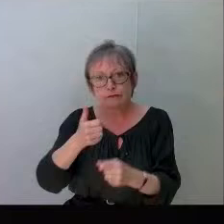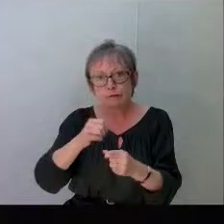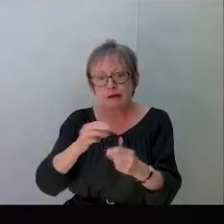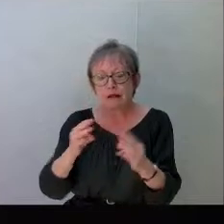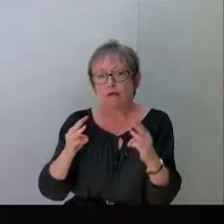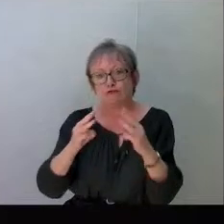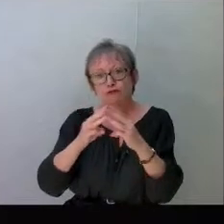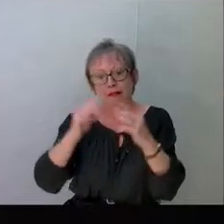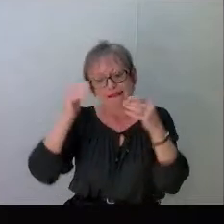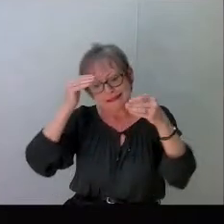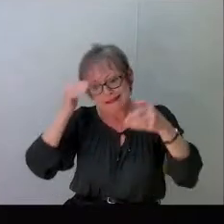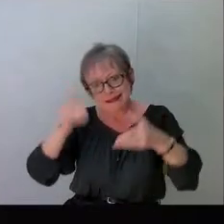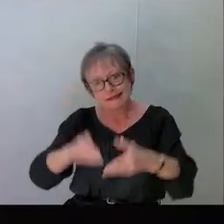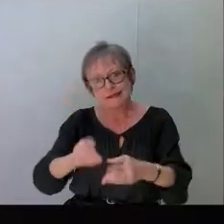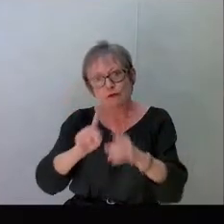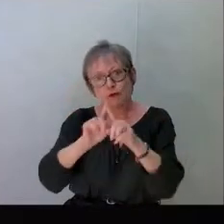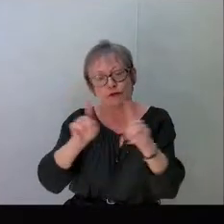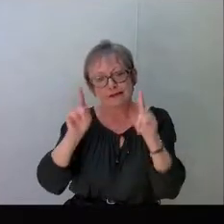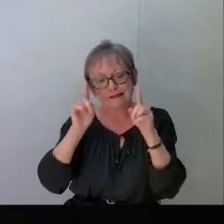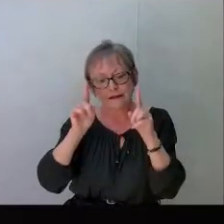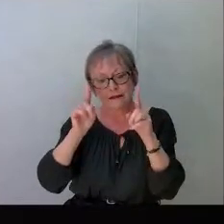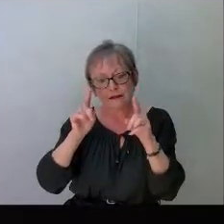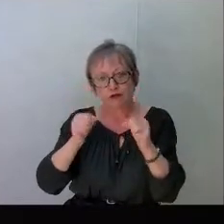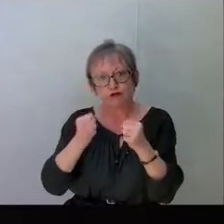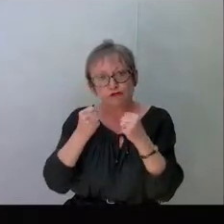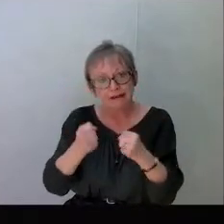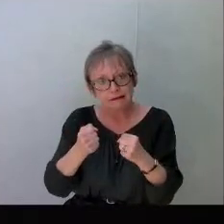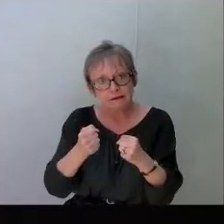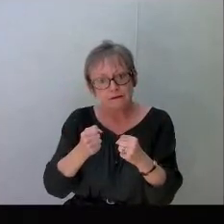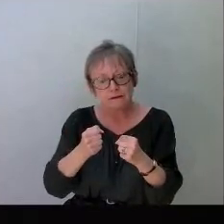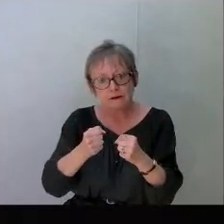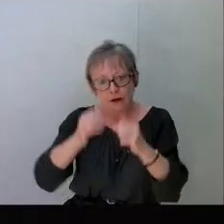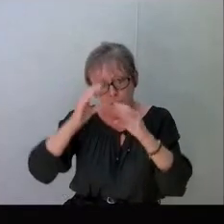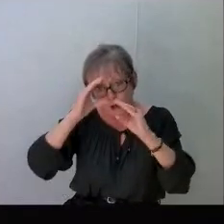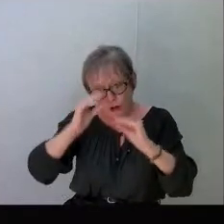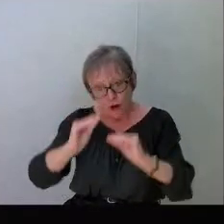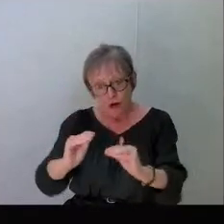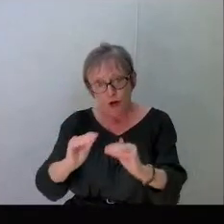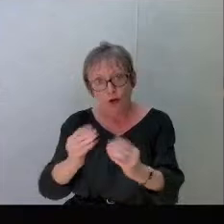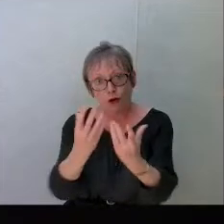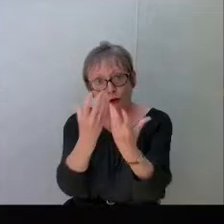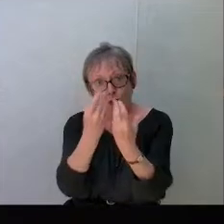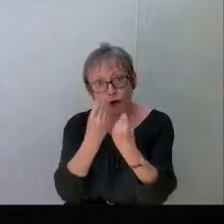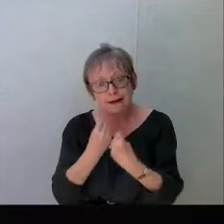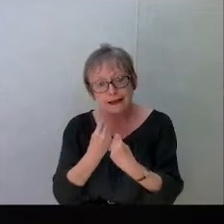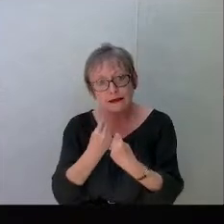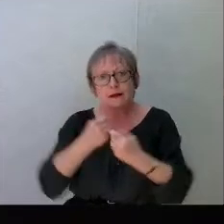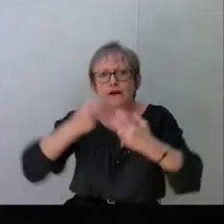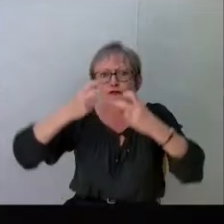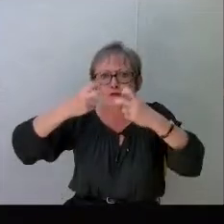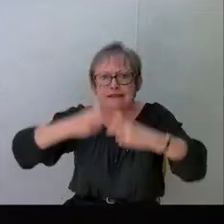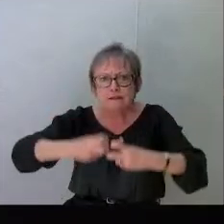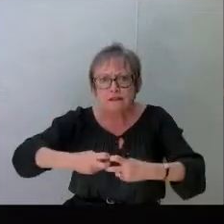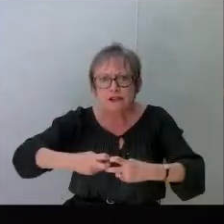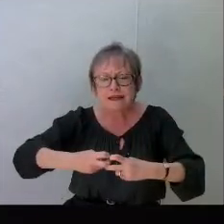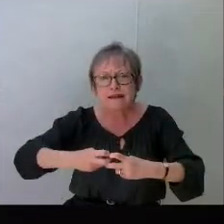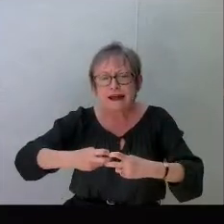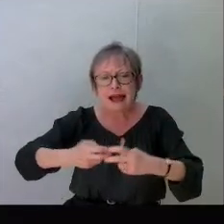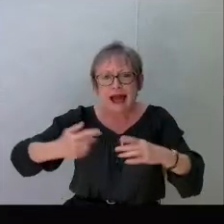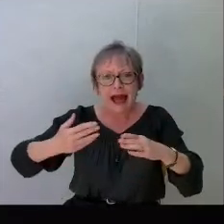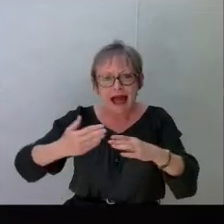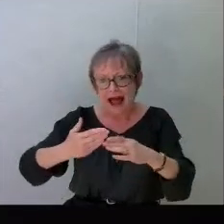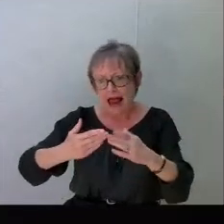intensive university, combining our strengths in teaching and learning, research and impact, and enterprise